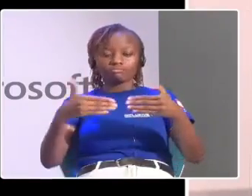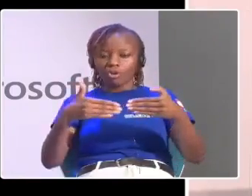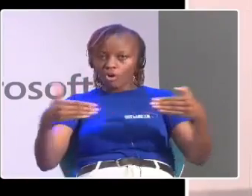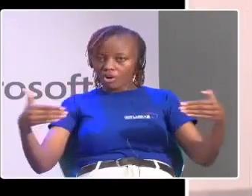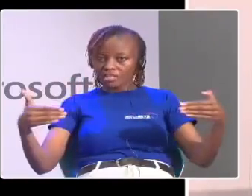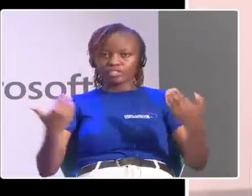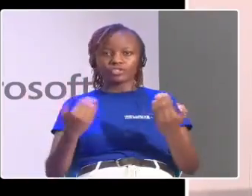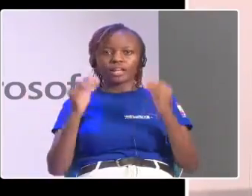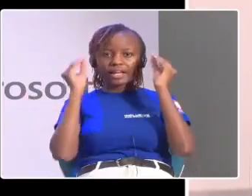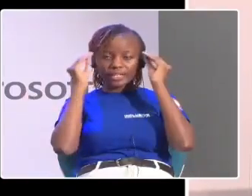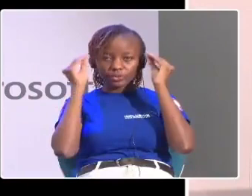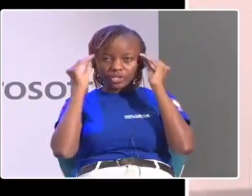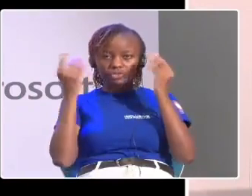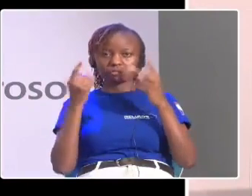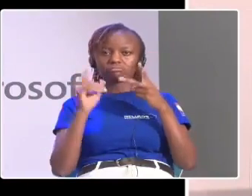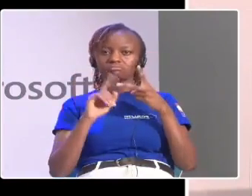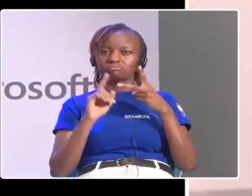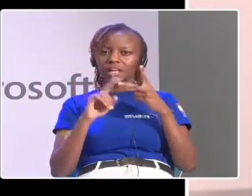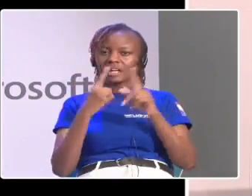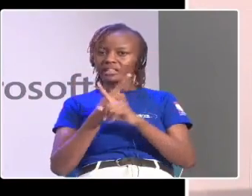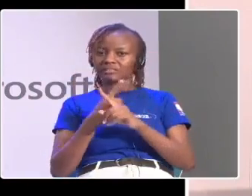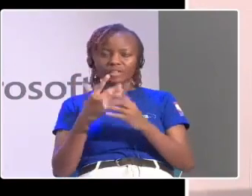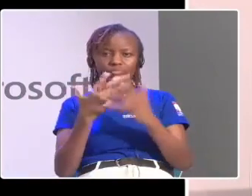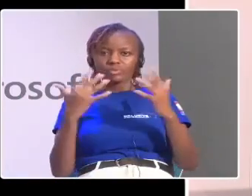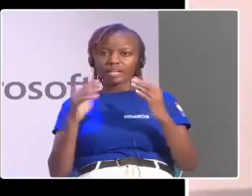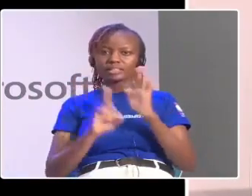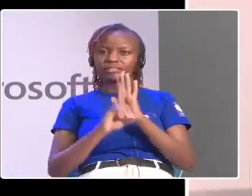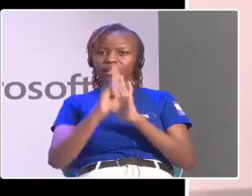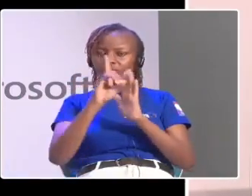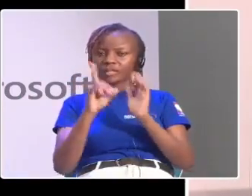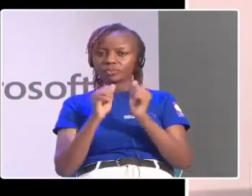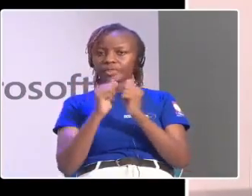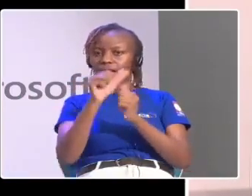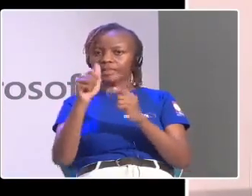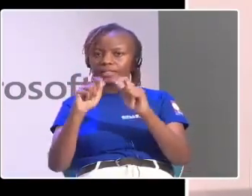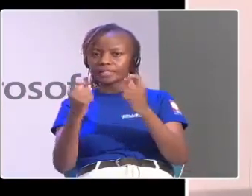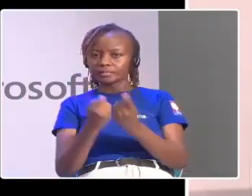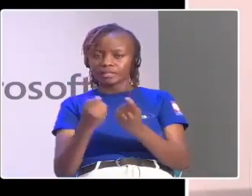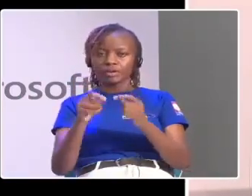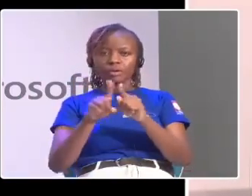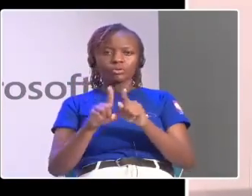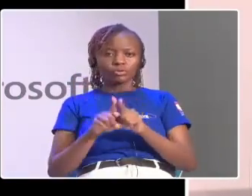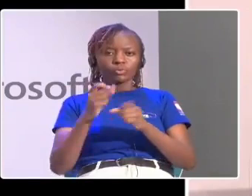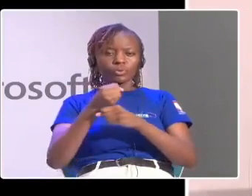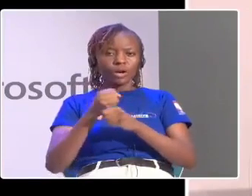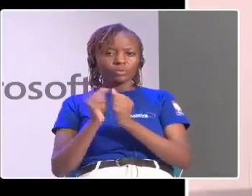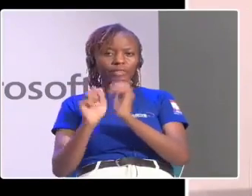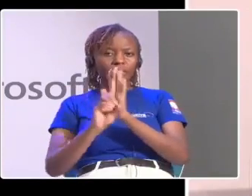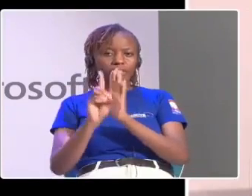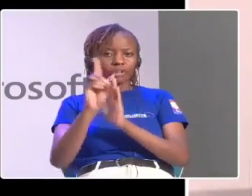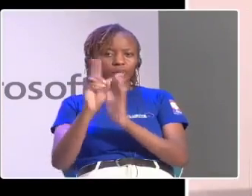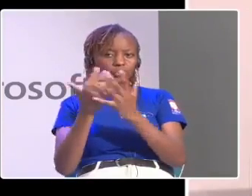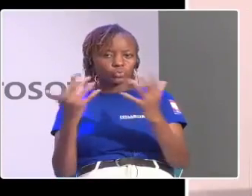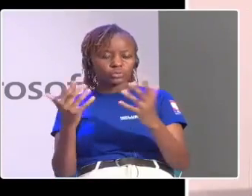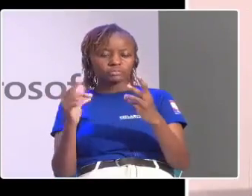externally, particular product development that we're working on with other teams. We work on developer tools, we work